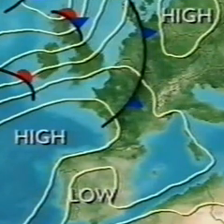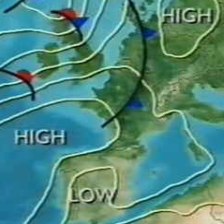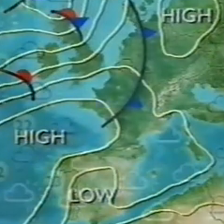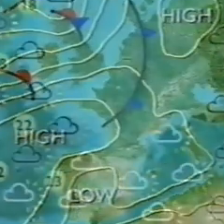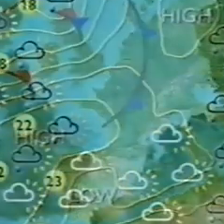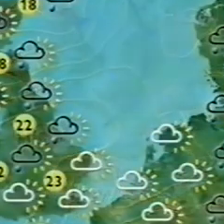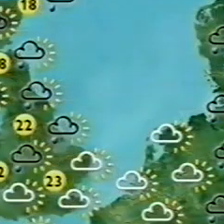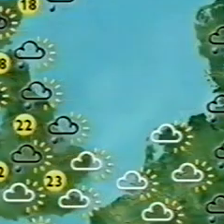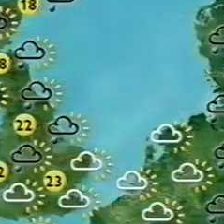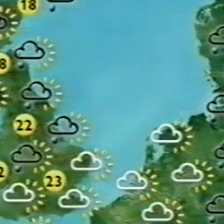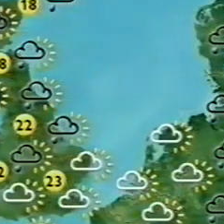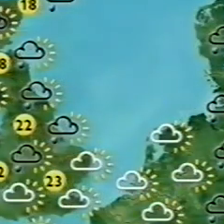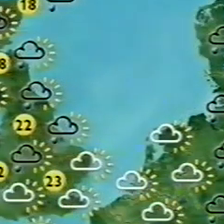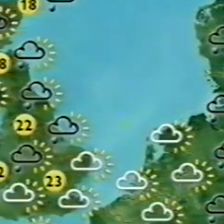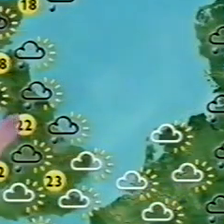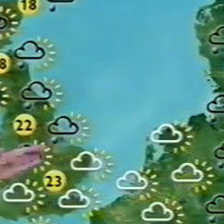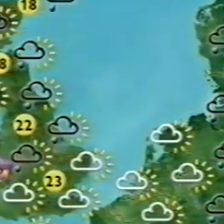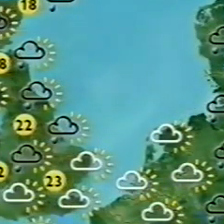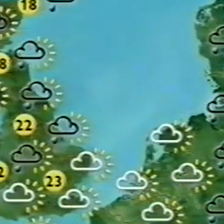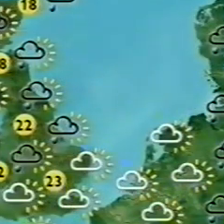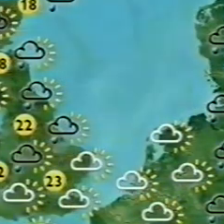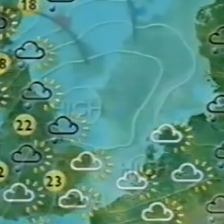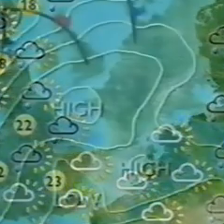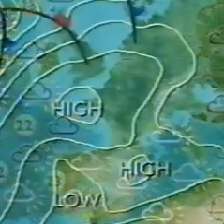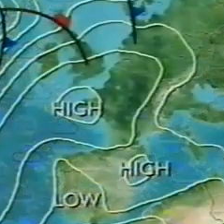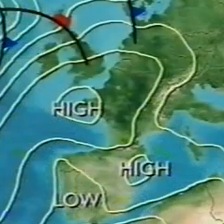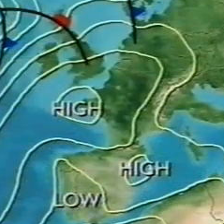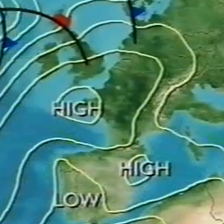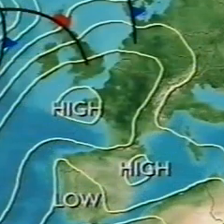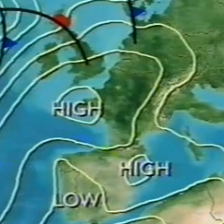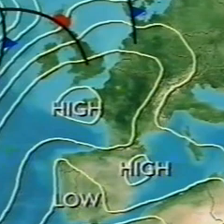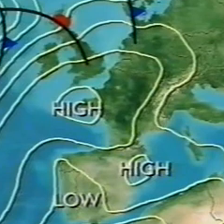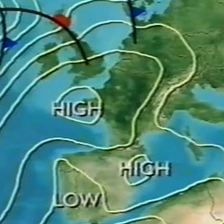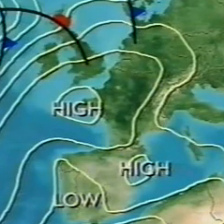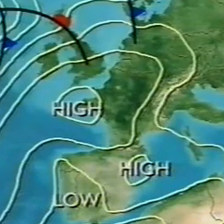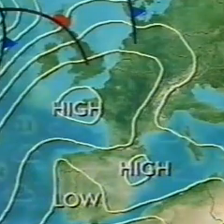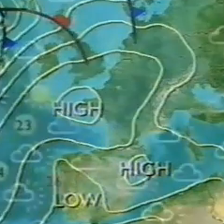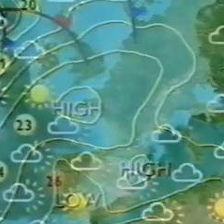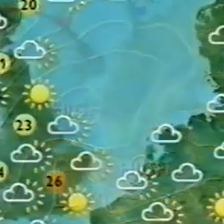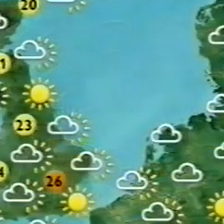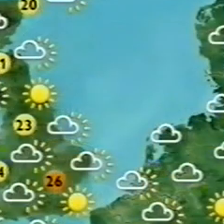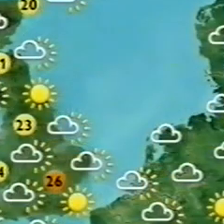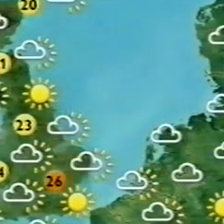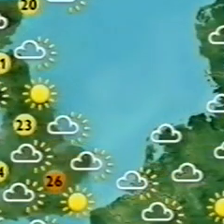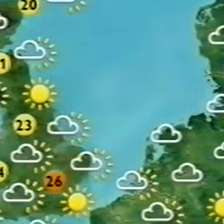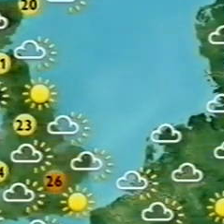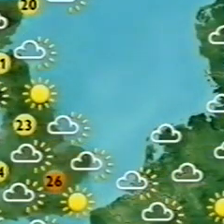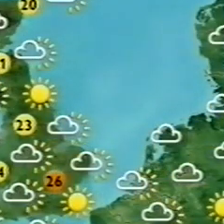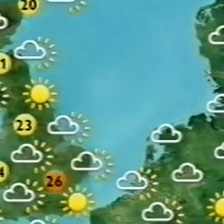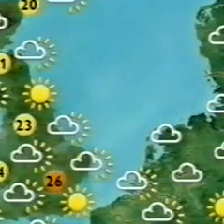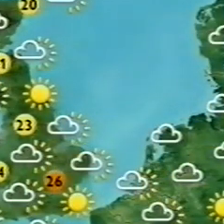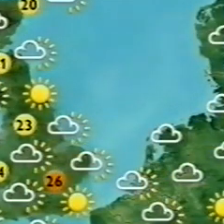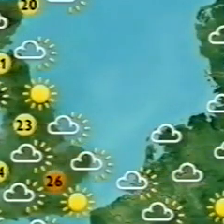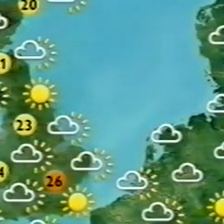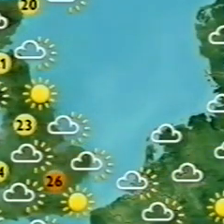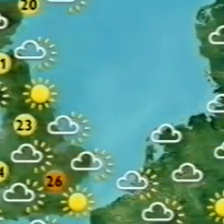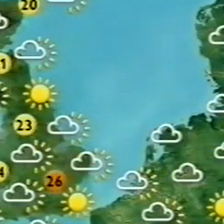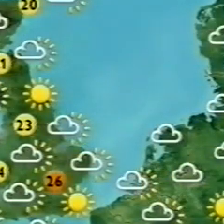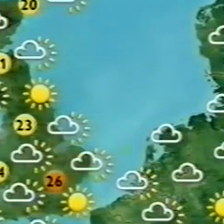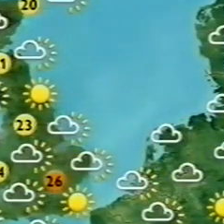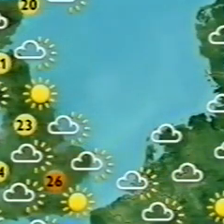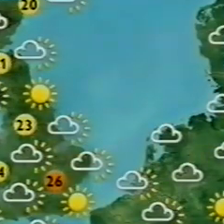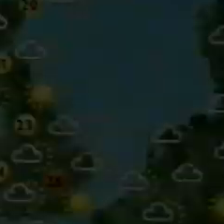then into the weekend, as I said at the beginning, the south-eastern part, fine and warm, with a good deal of sunshine. North-western areas rather unsettled. Good night.